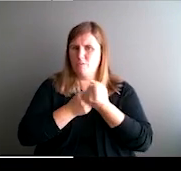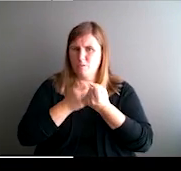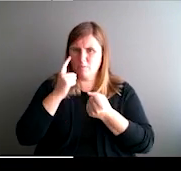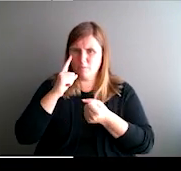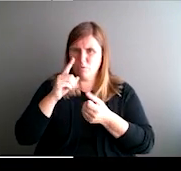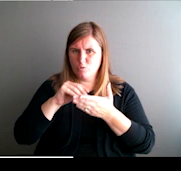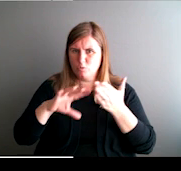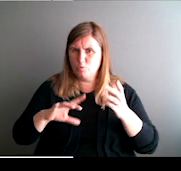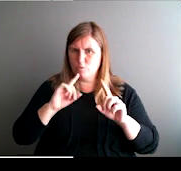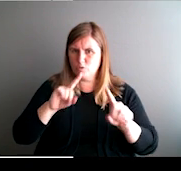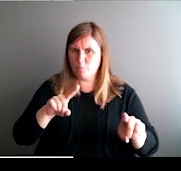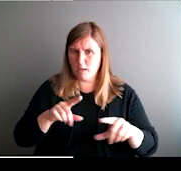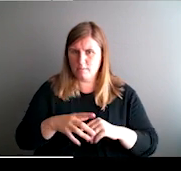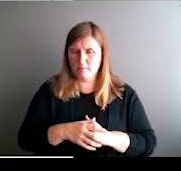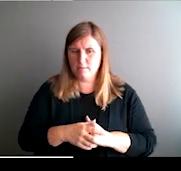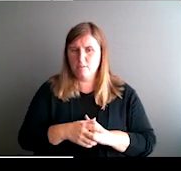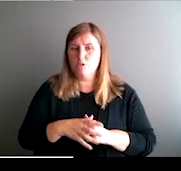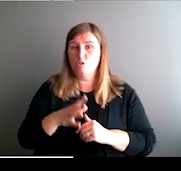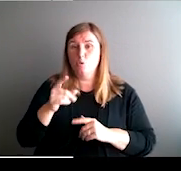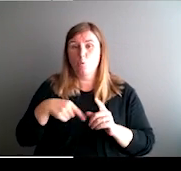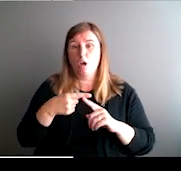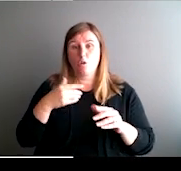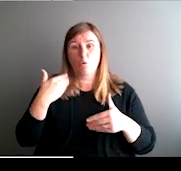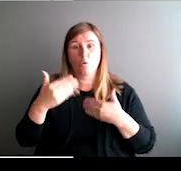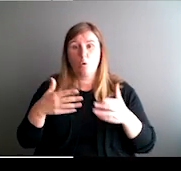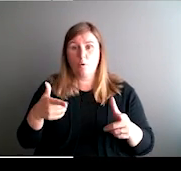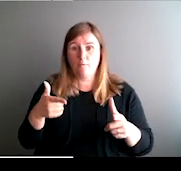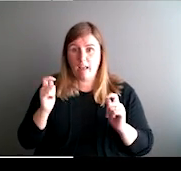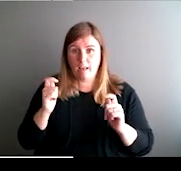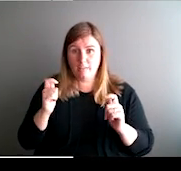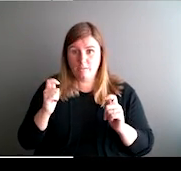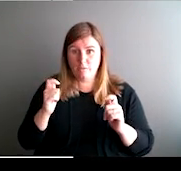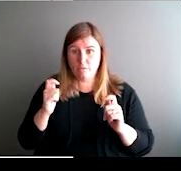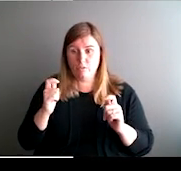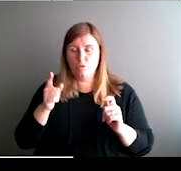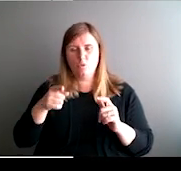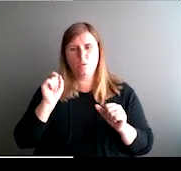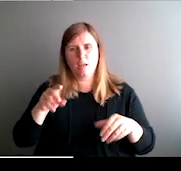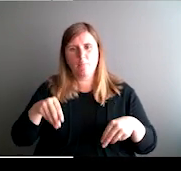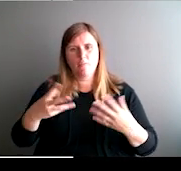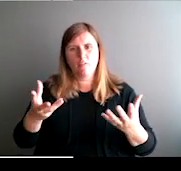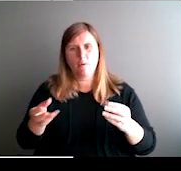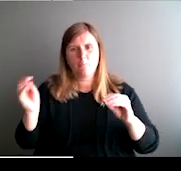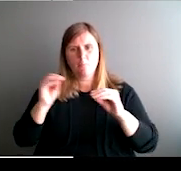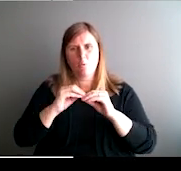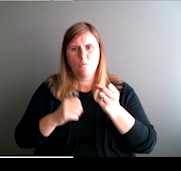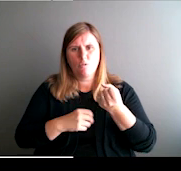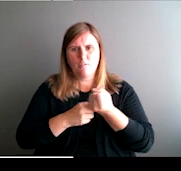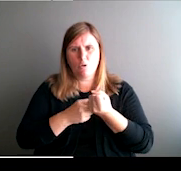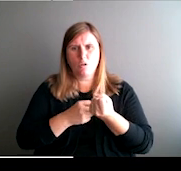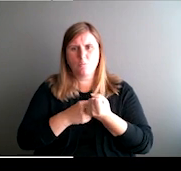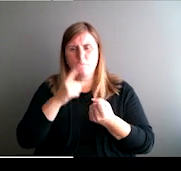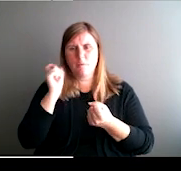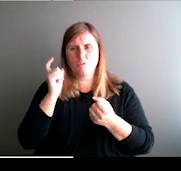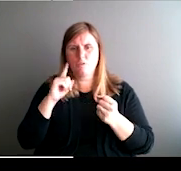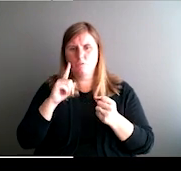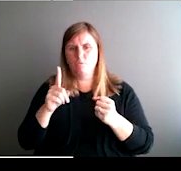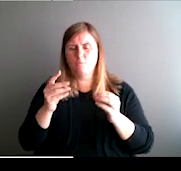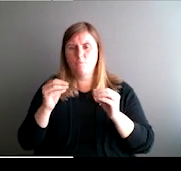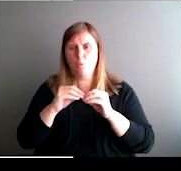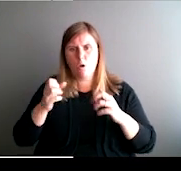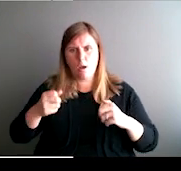student's responses. So when you're going faster, you can provide more reinforcement because there's